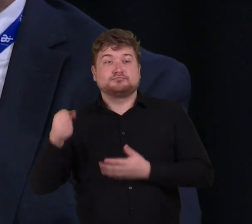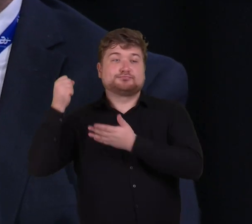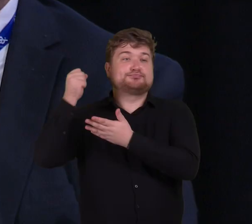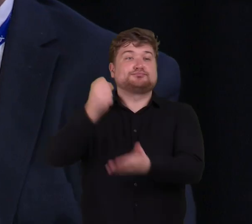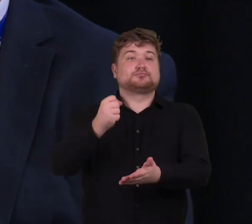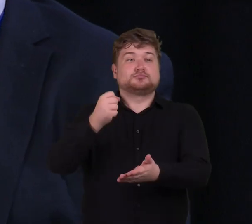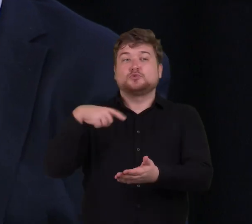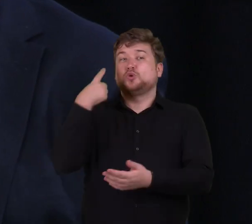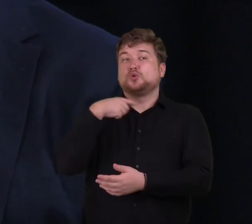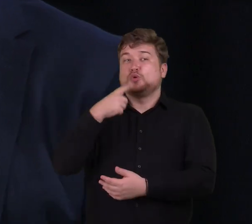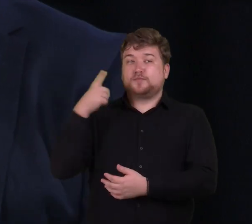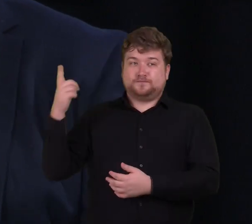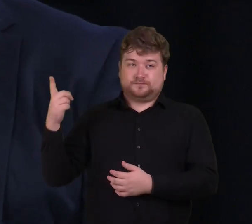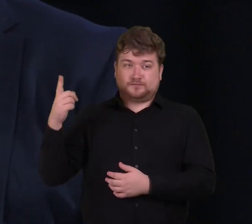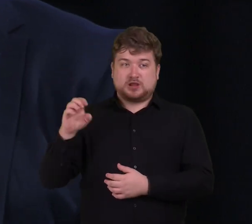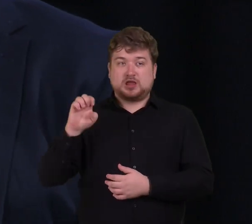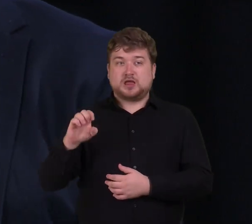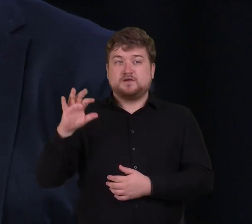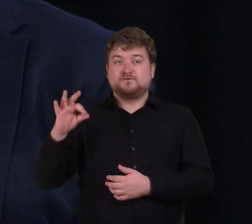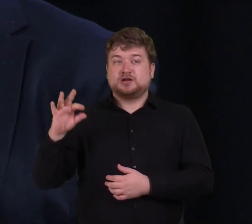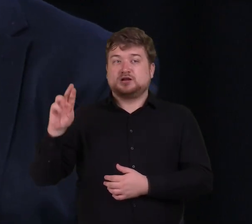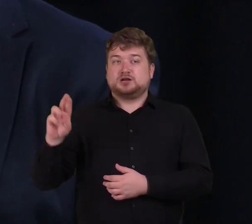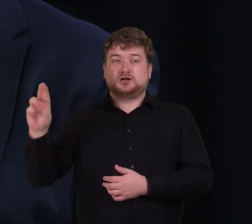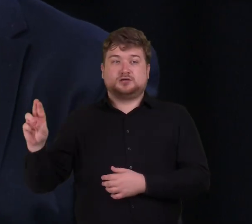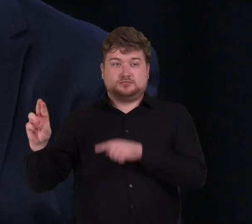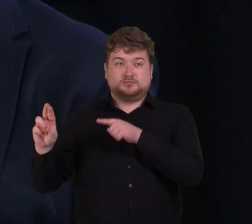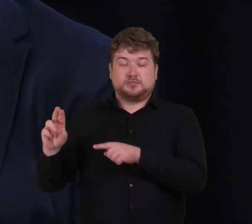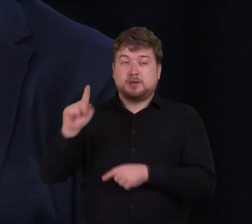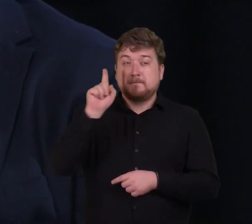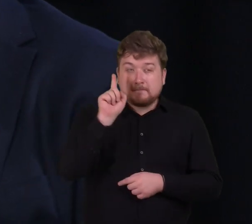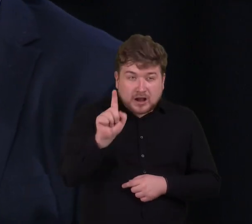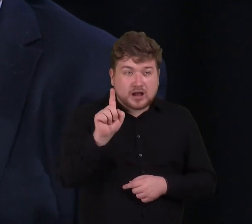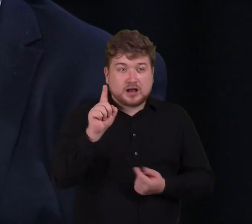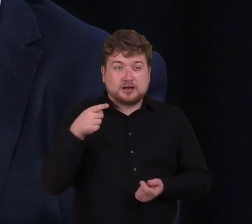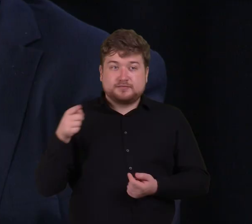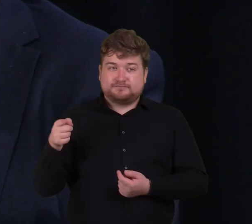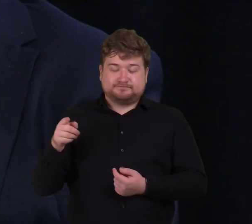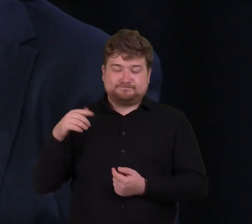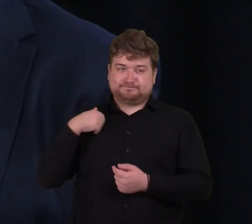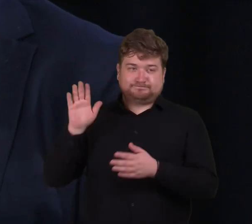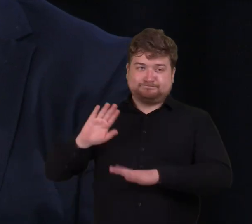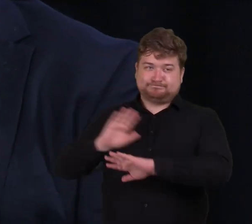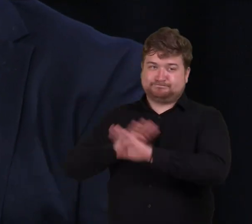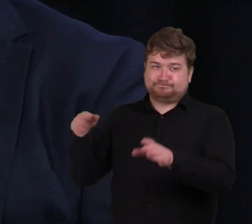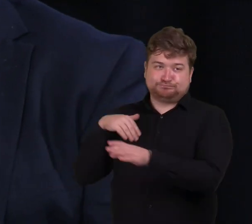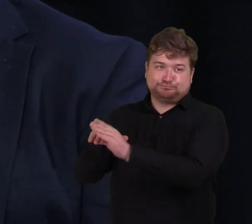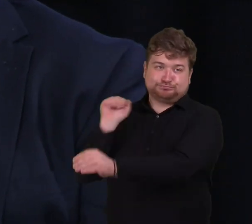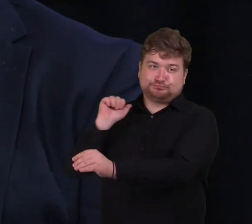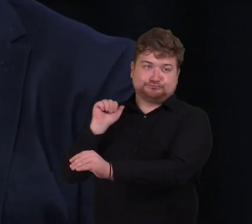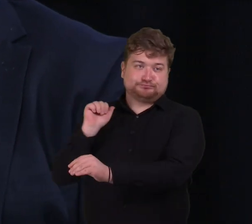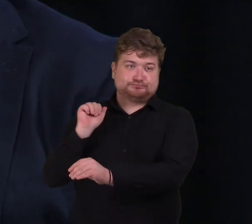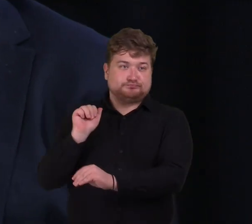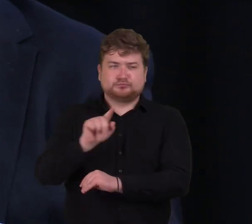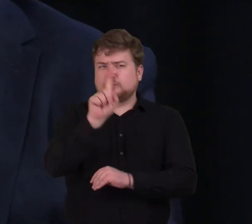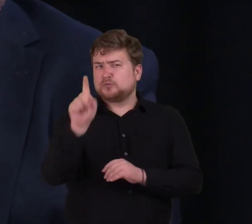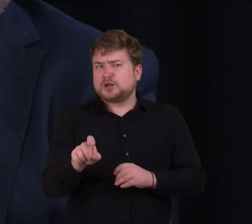we found from the evaluations during the process and talking with all the